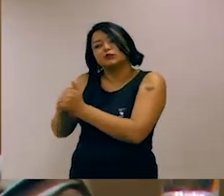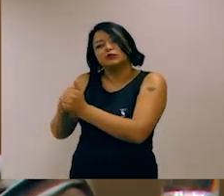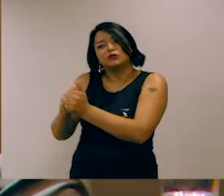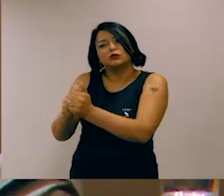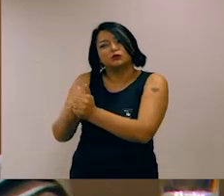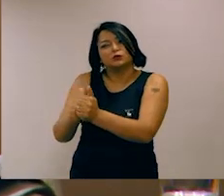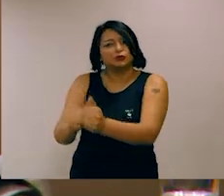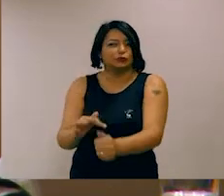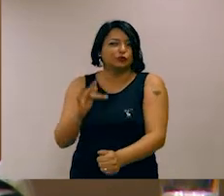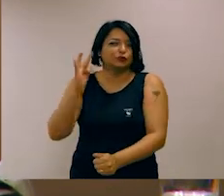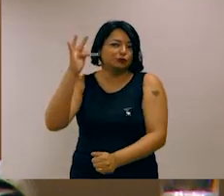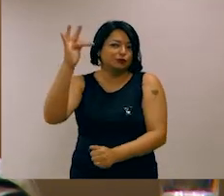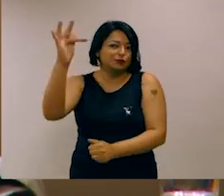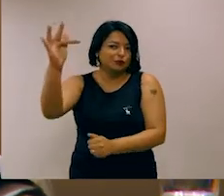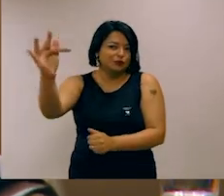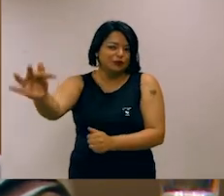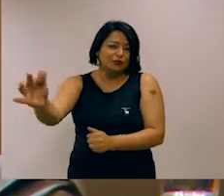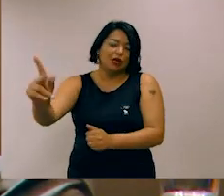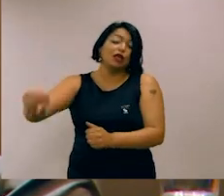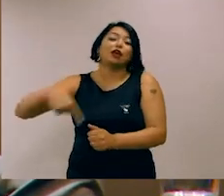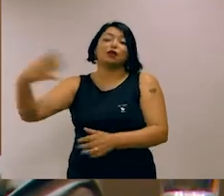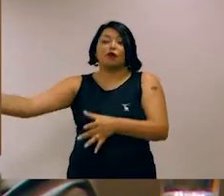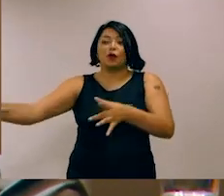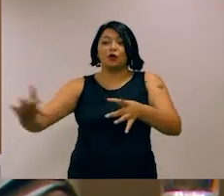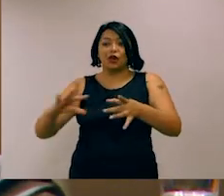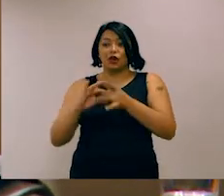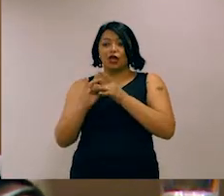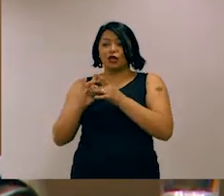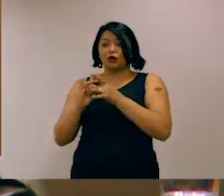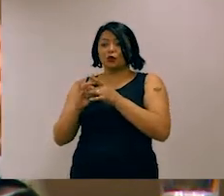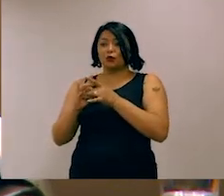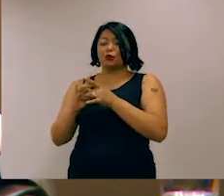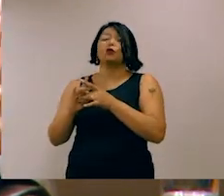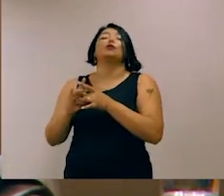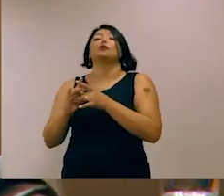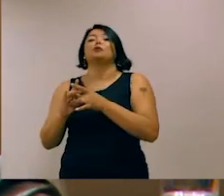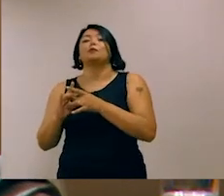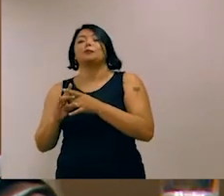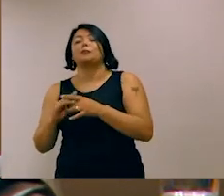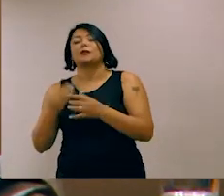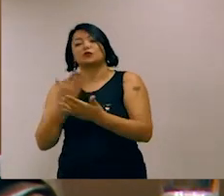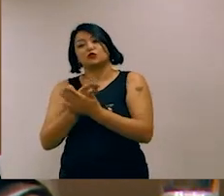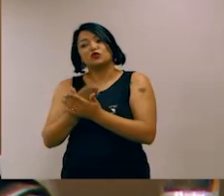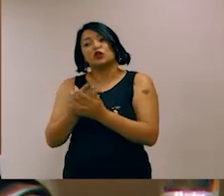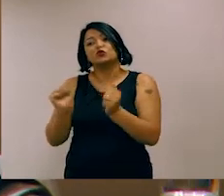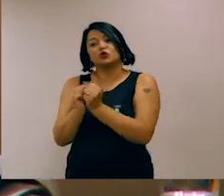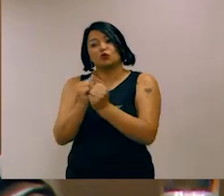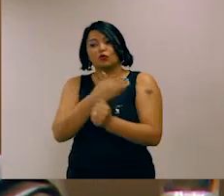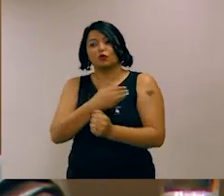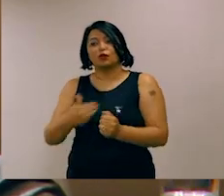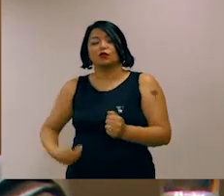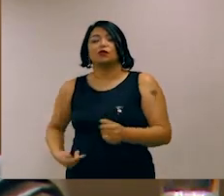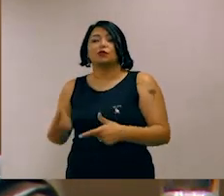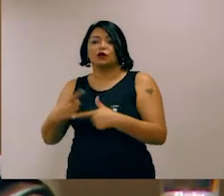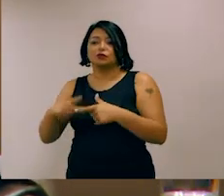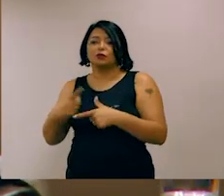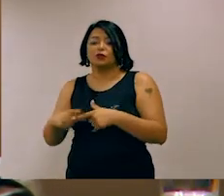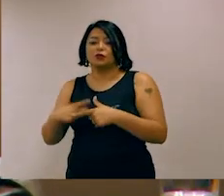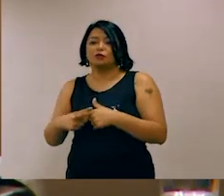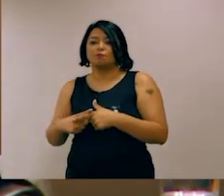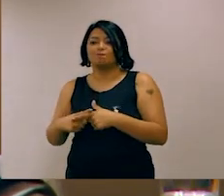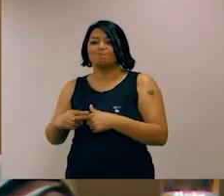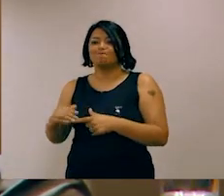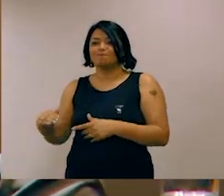government, and also to try solving problems in a larger scale. I think it's a